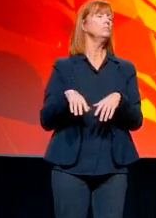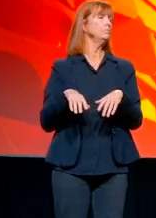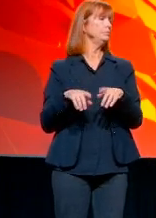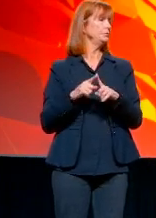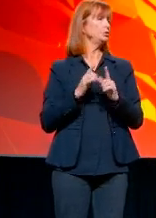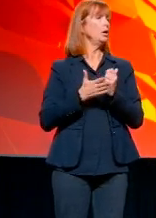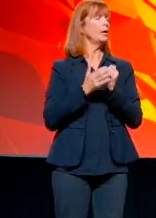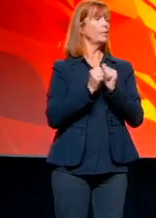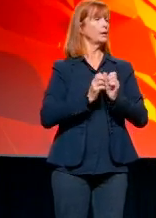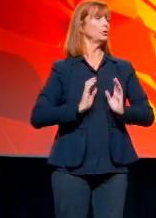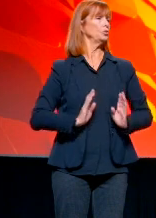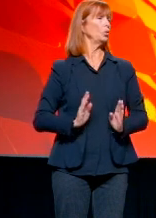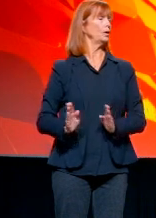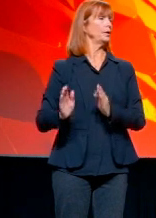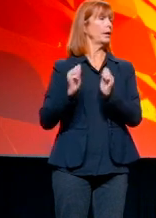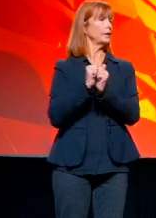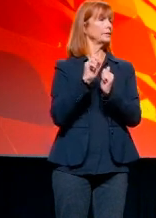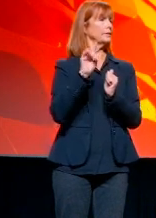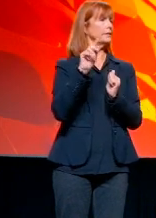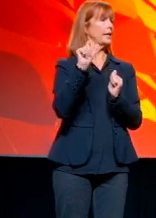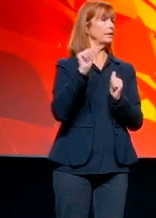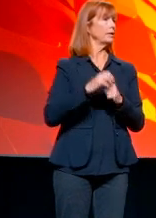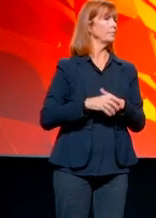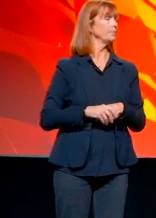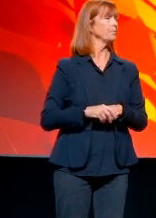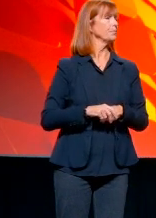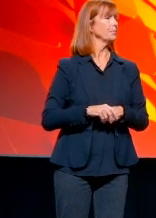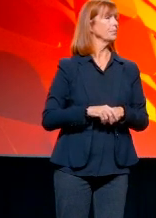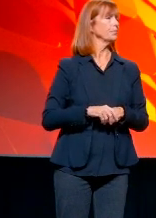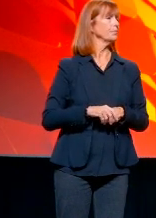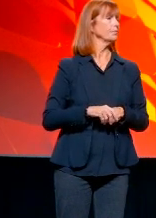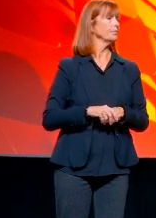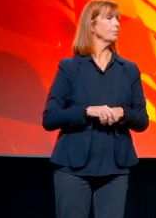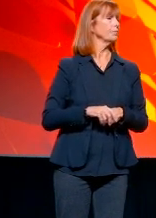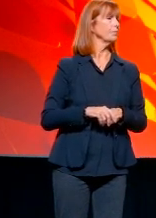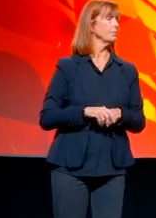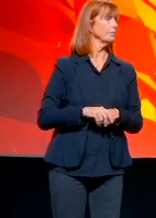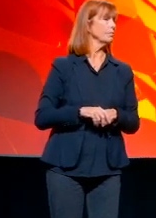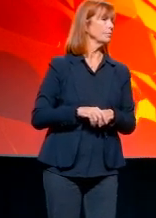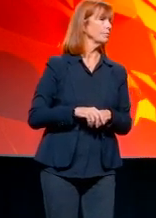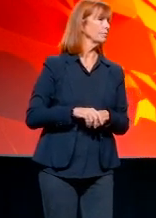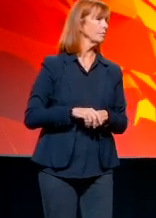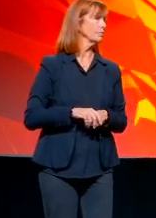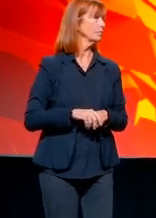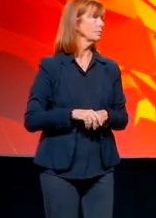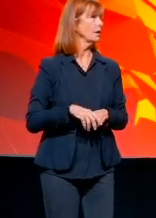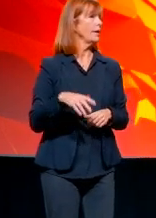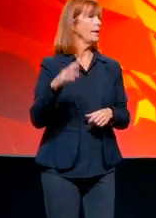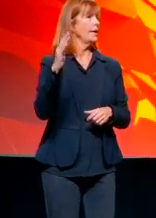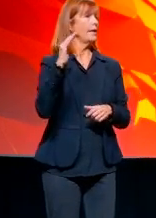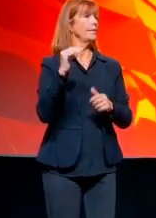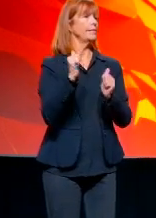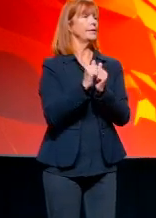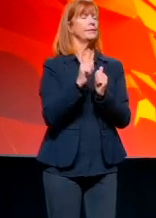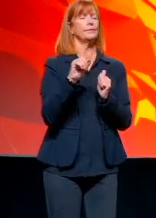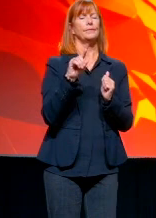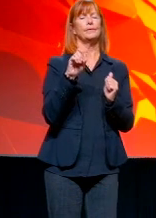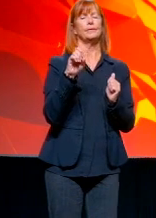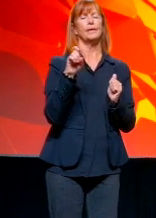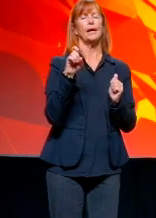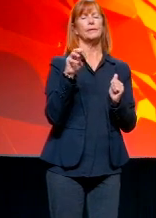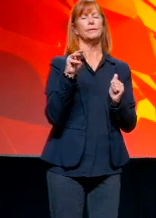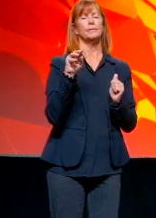data sets for training. And this is concretely how we implement the DEX imaging pipeline. We kind of segment the